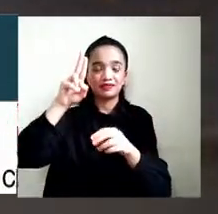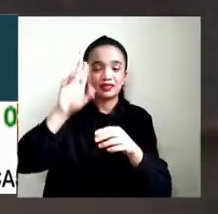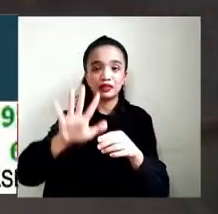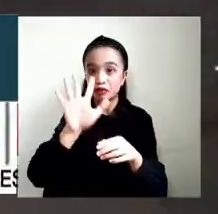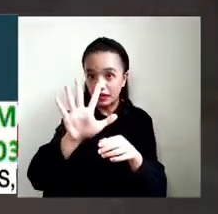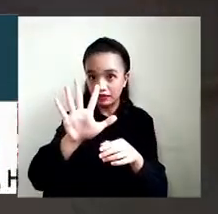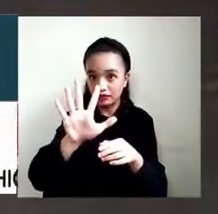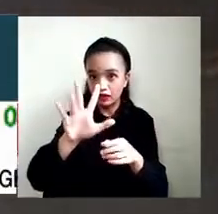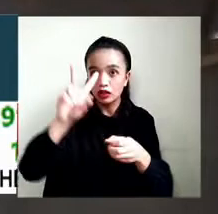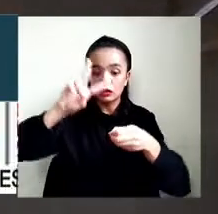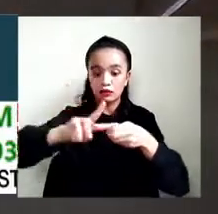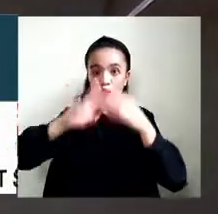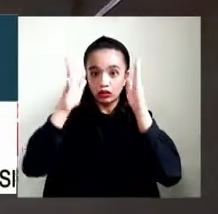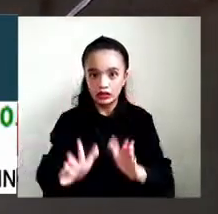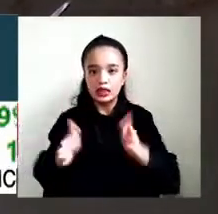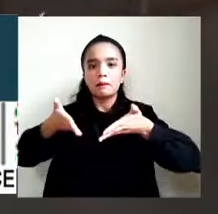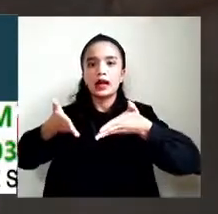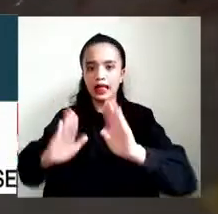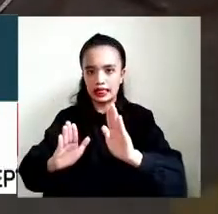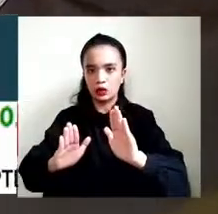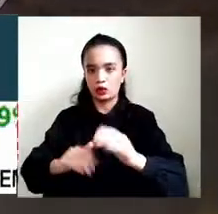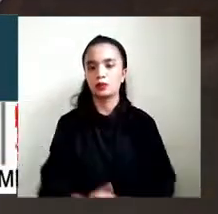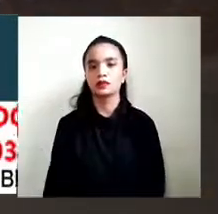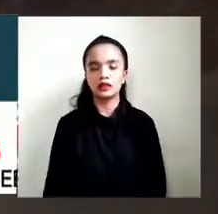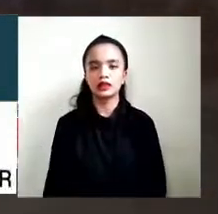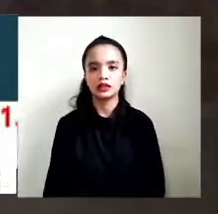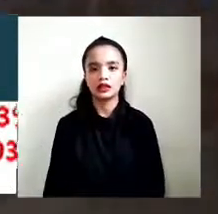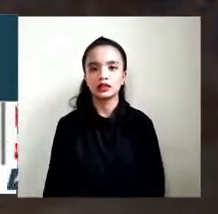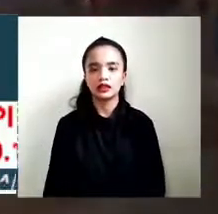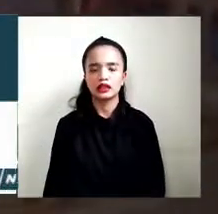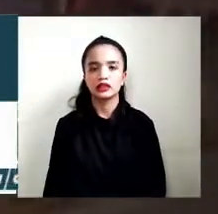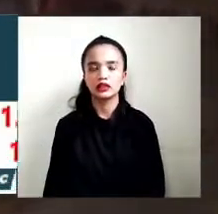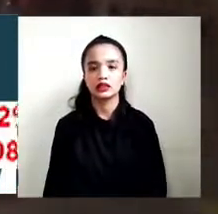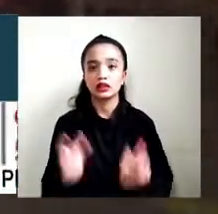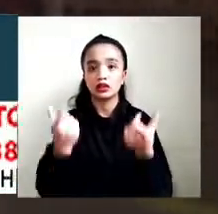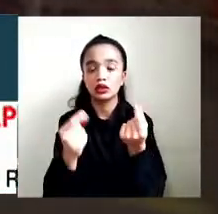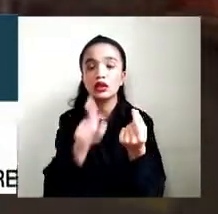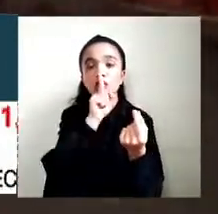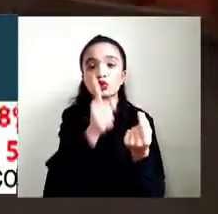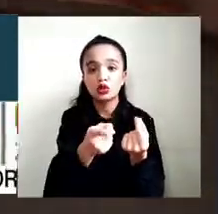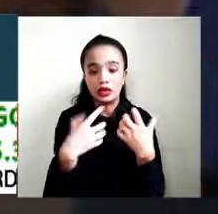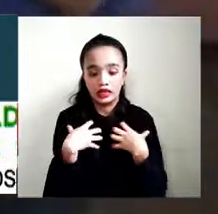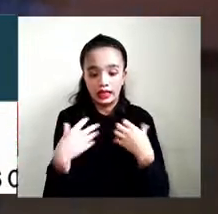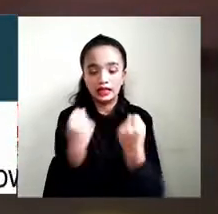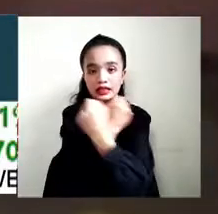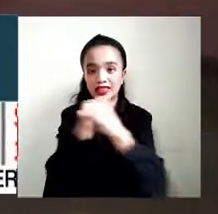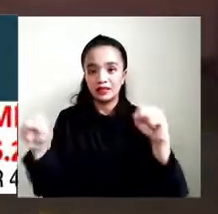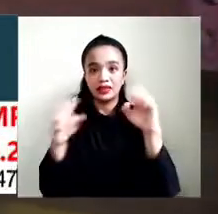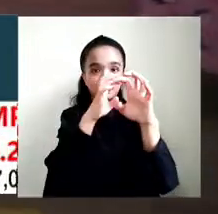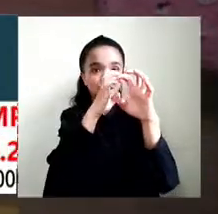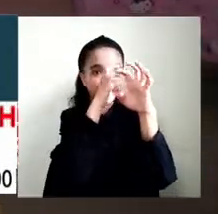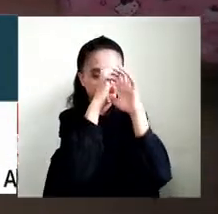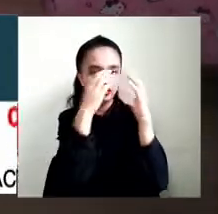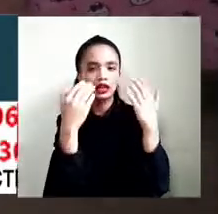voters will be allowed at a time, of course, to ensure that health protocols are being